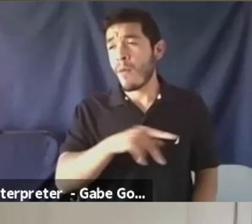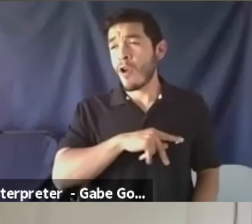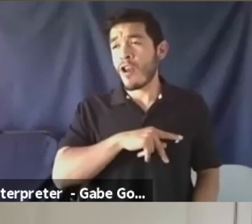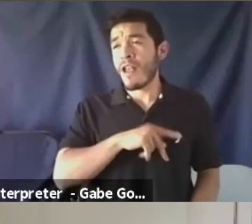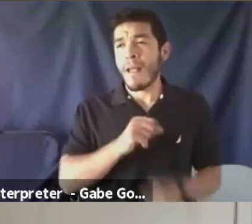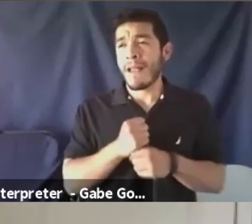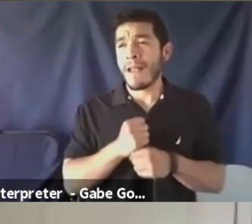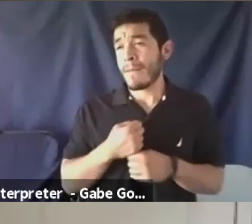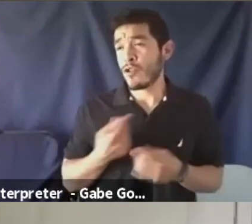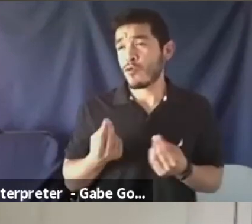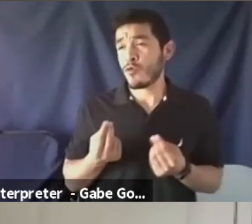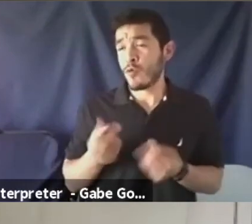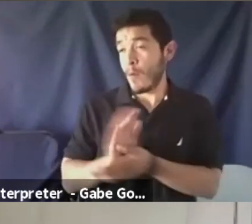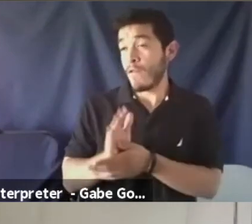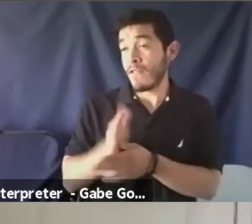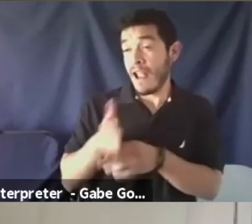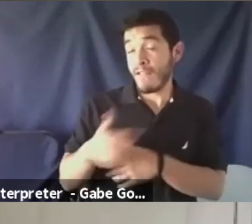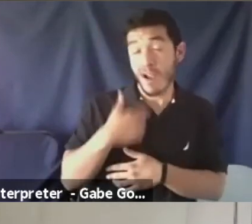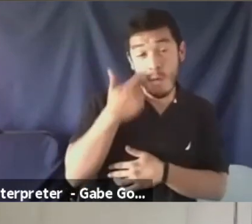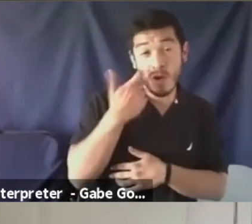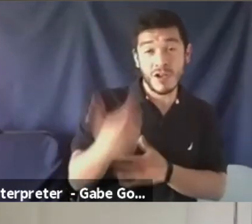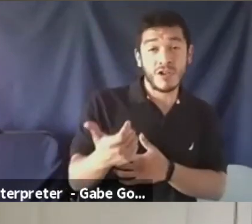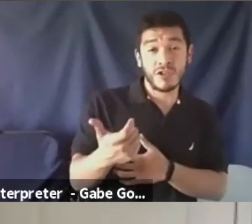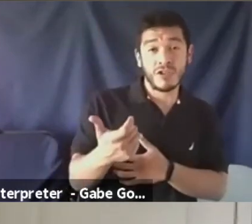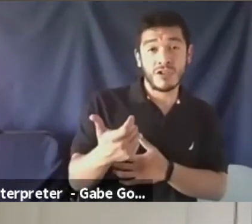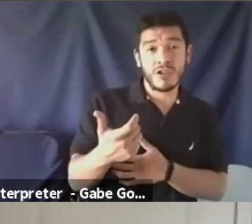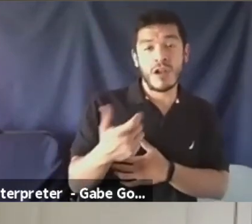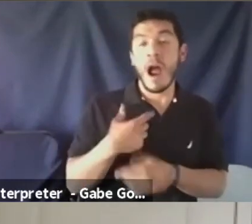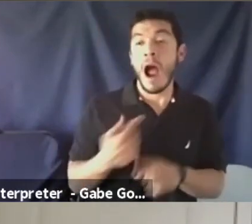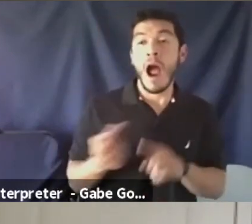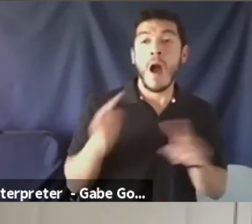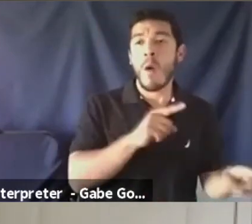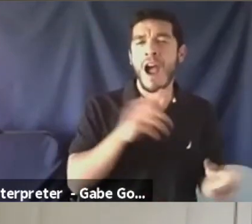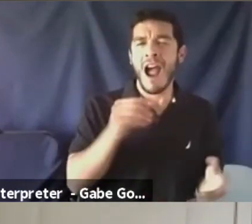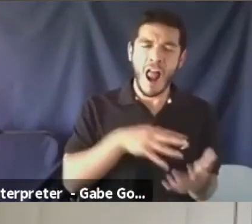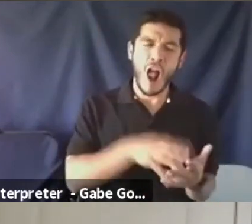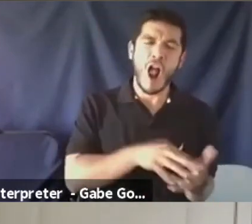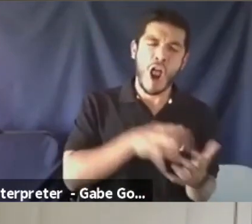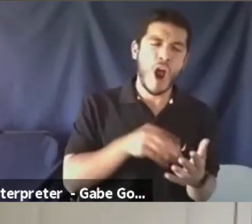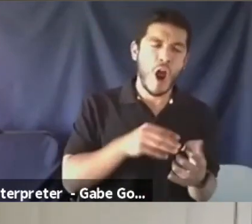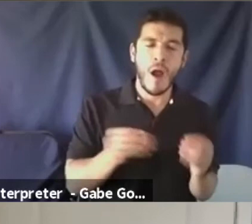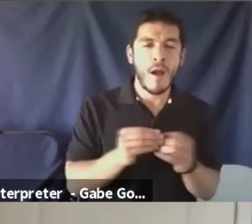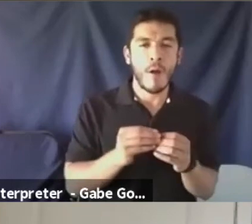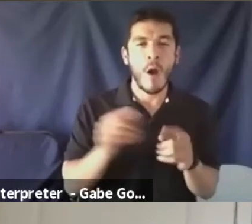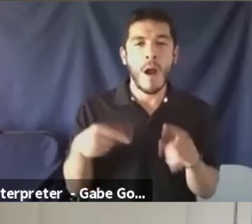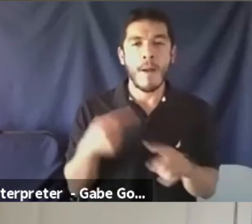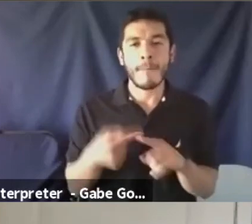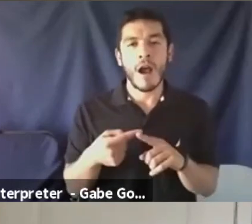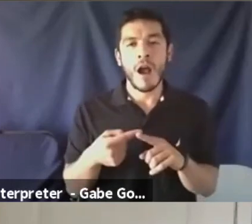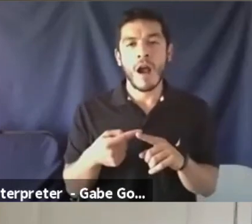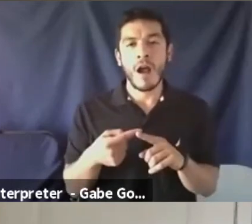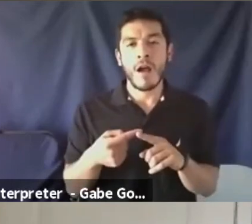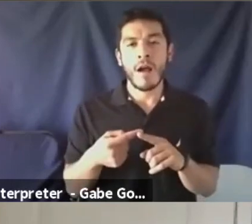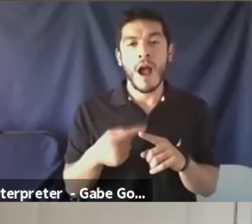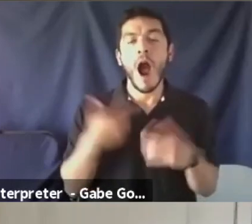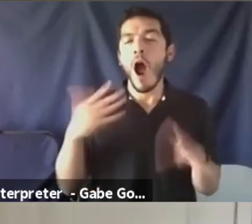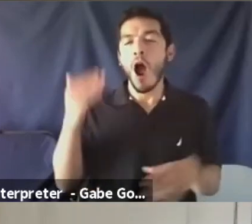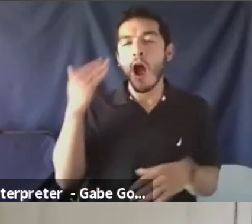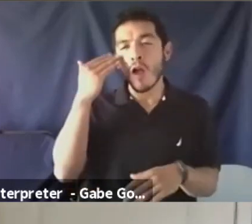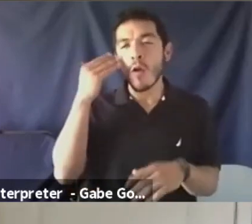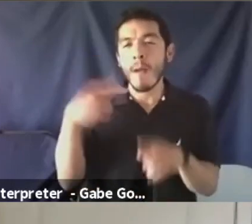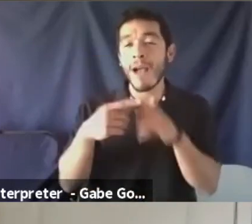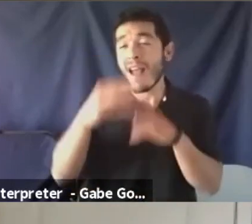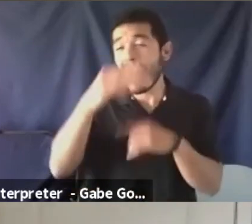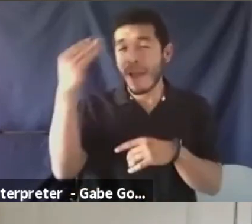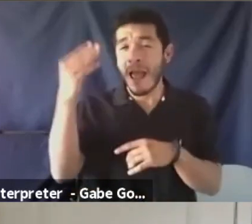go, after seeing the movie, is educate myself on the, I already knew about the Black Panther